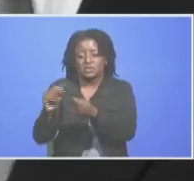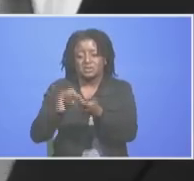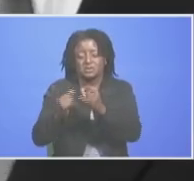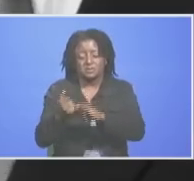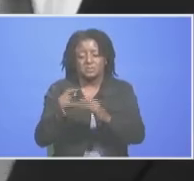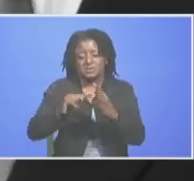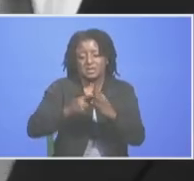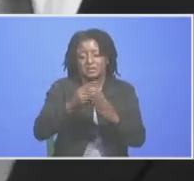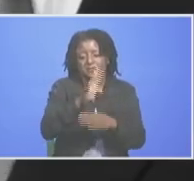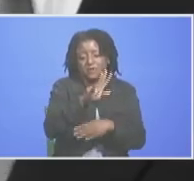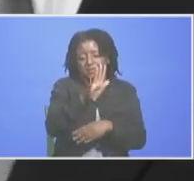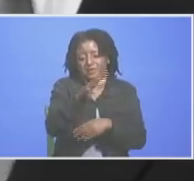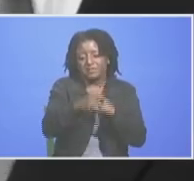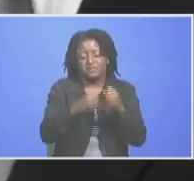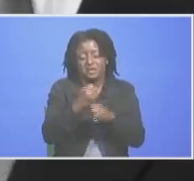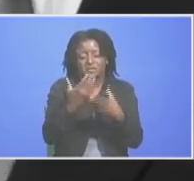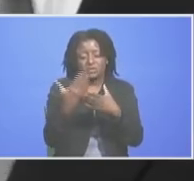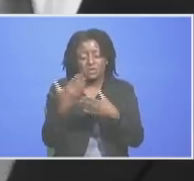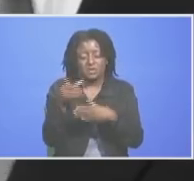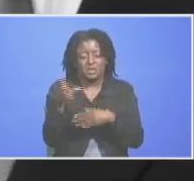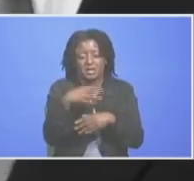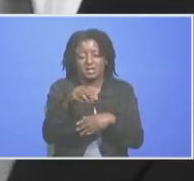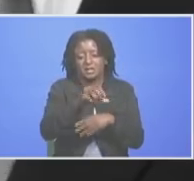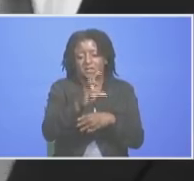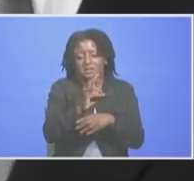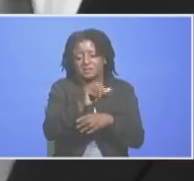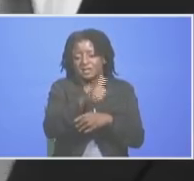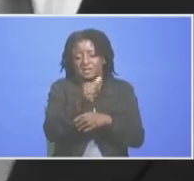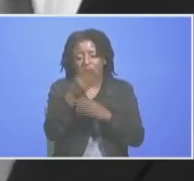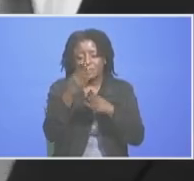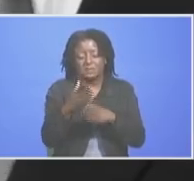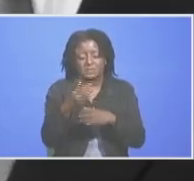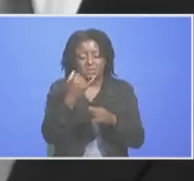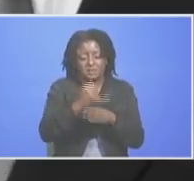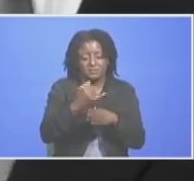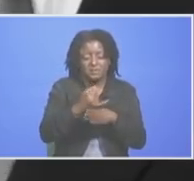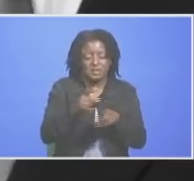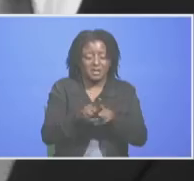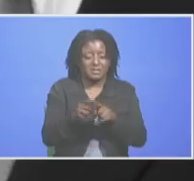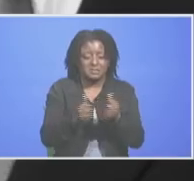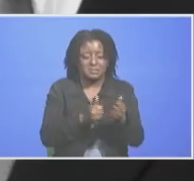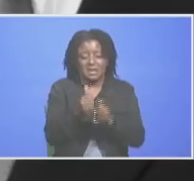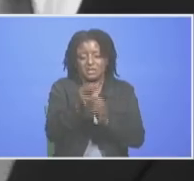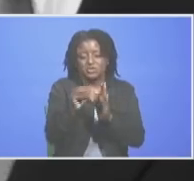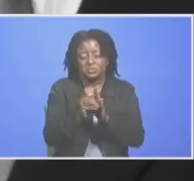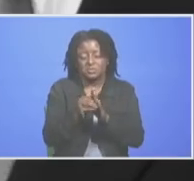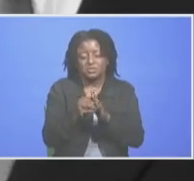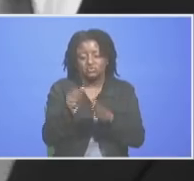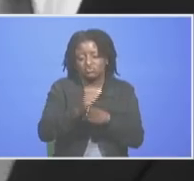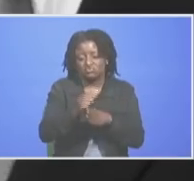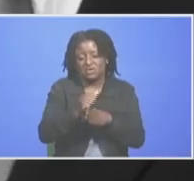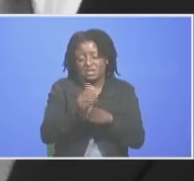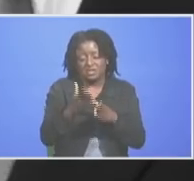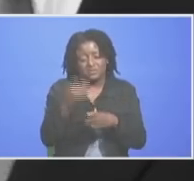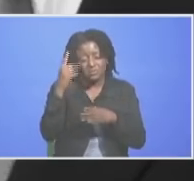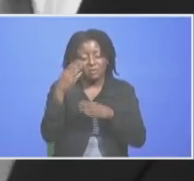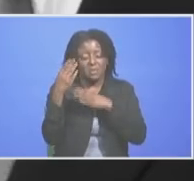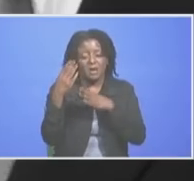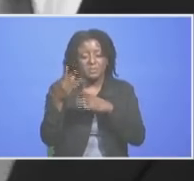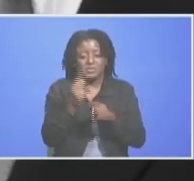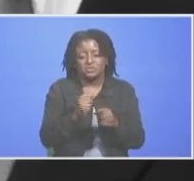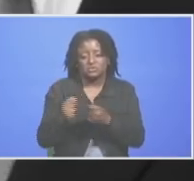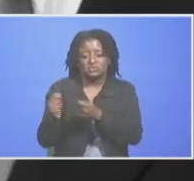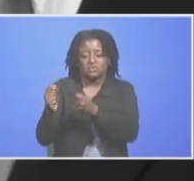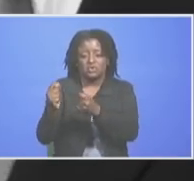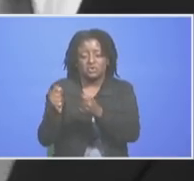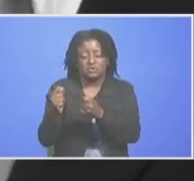45 years ago when he, along with 6 other Bahamians, were identified as management trainees for Bahamas tourist offices abroad.